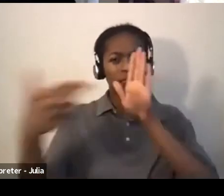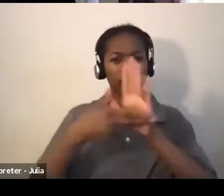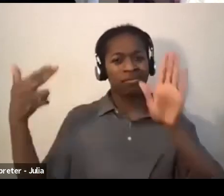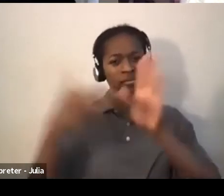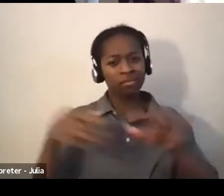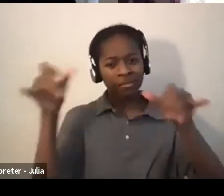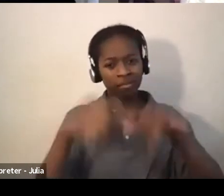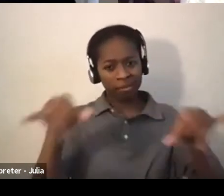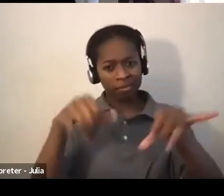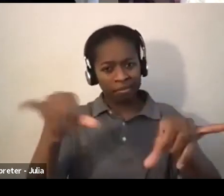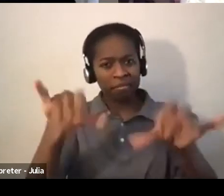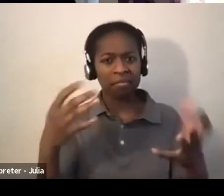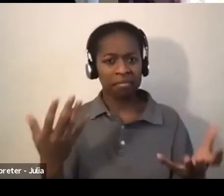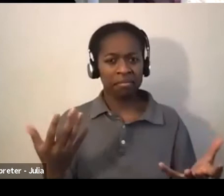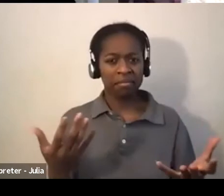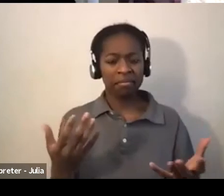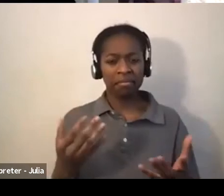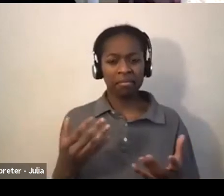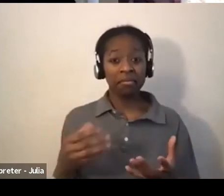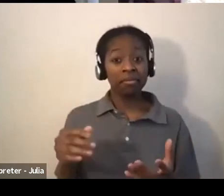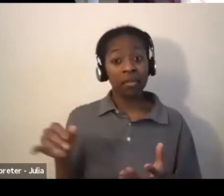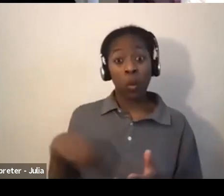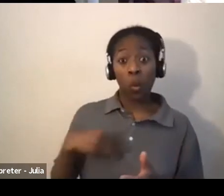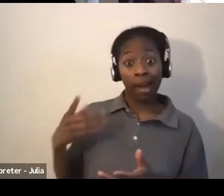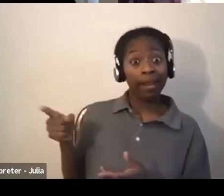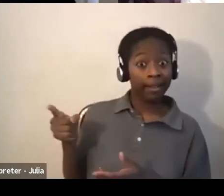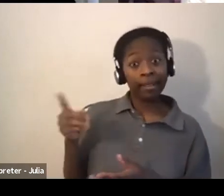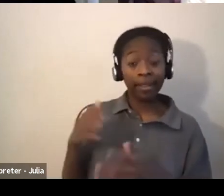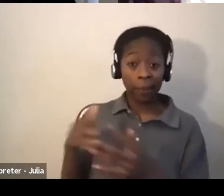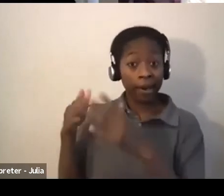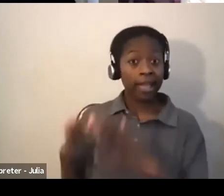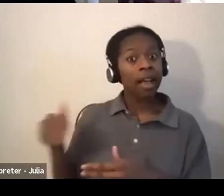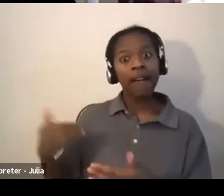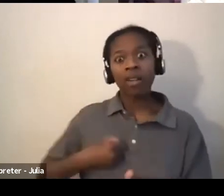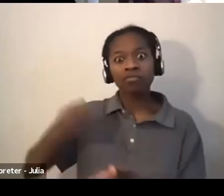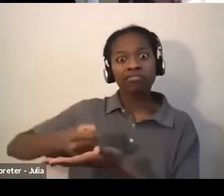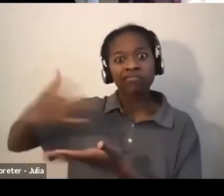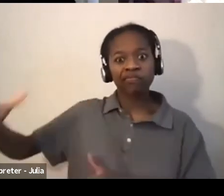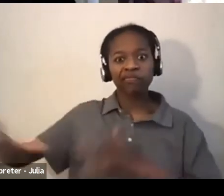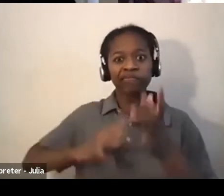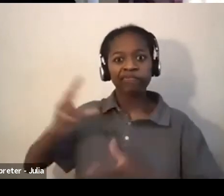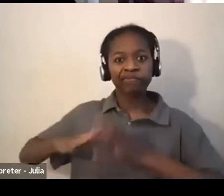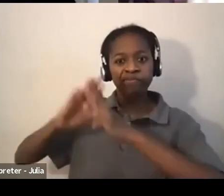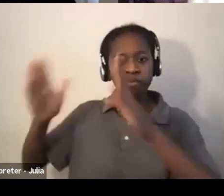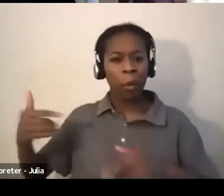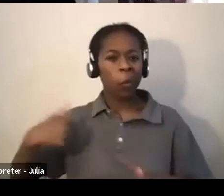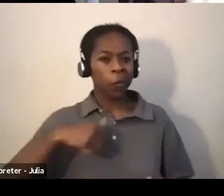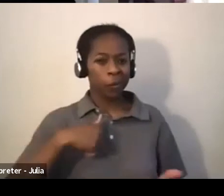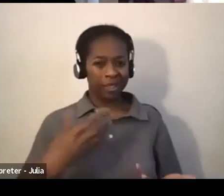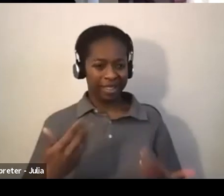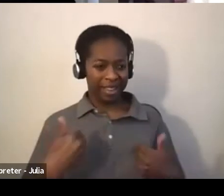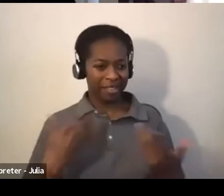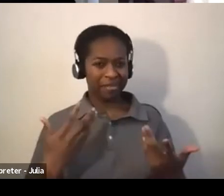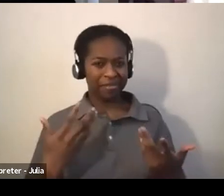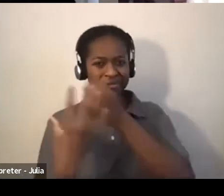others of color too. Like, of course, white Americans, they get the rich part and we get the low life part. Like, that shouldn't